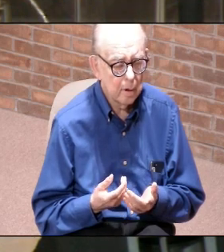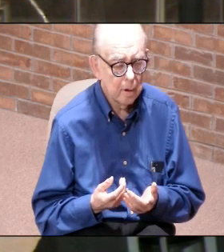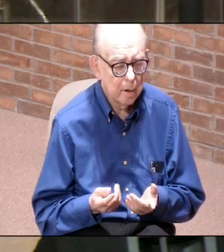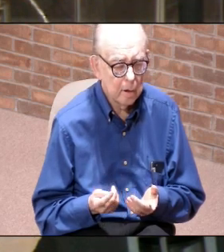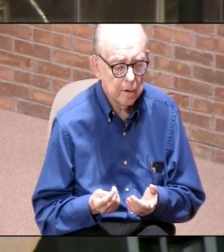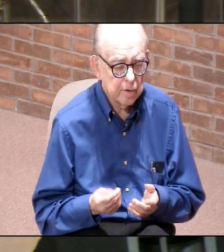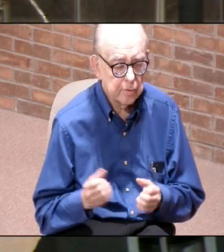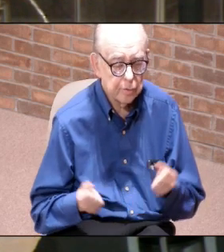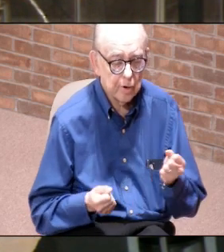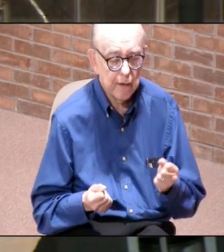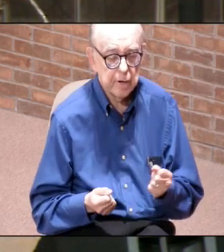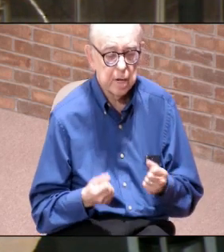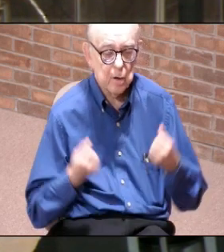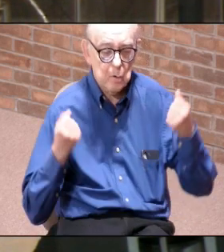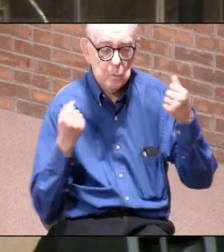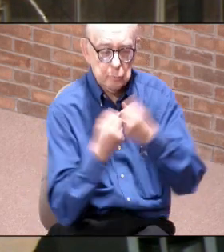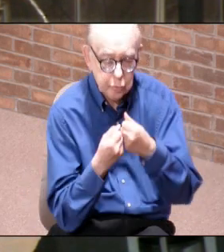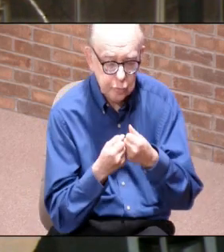crashed her car.